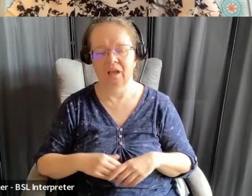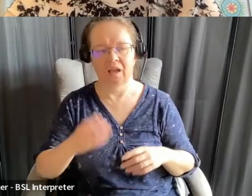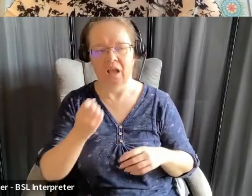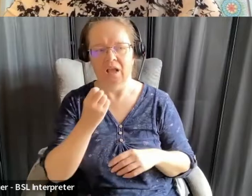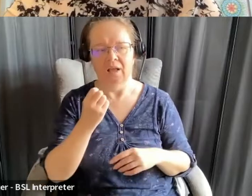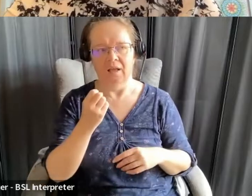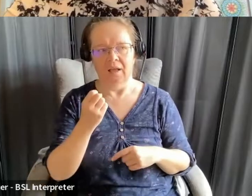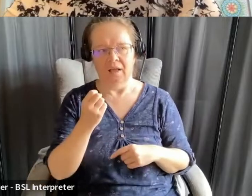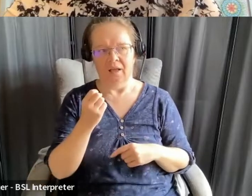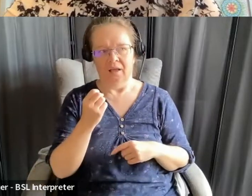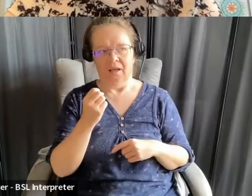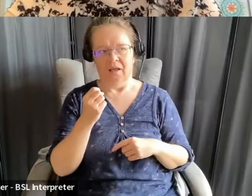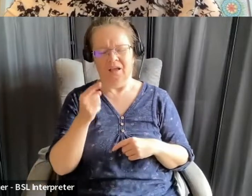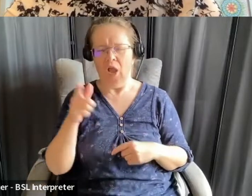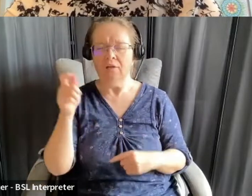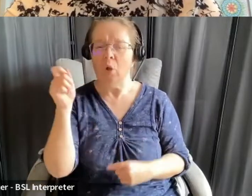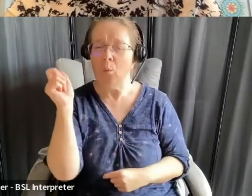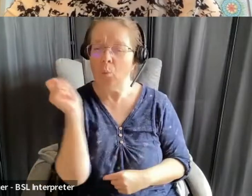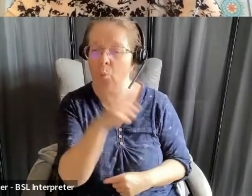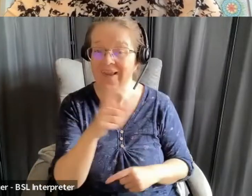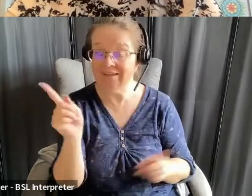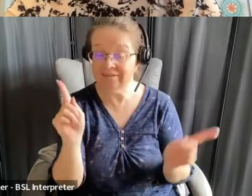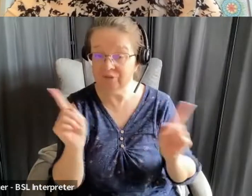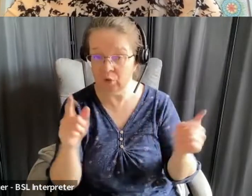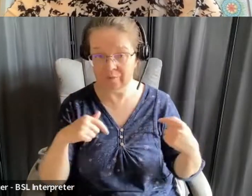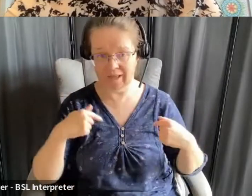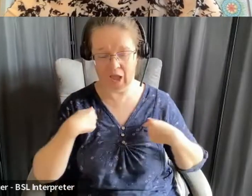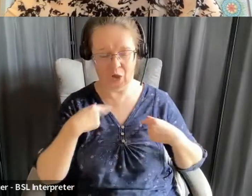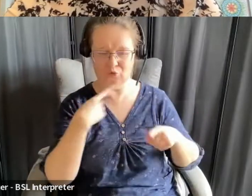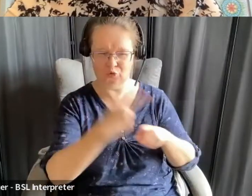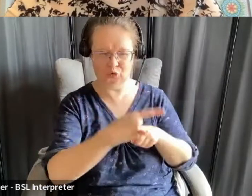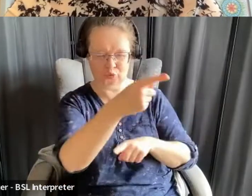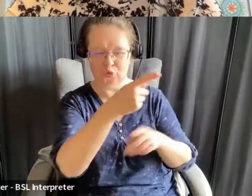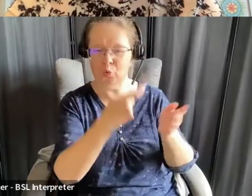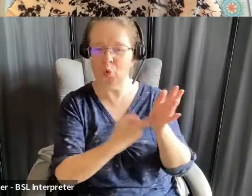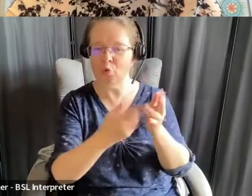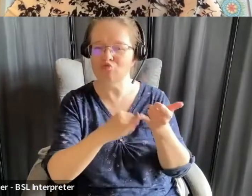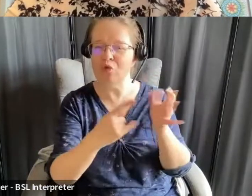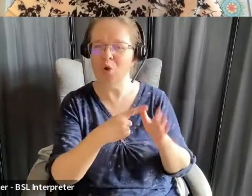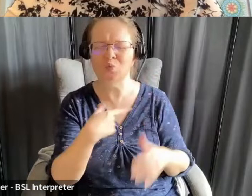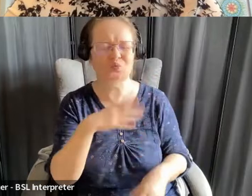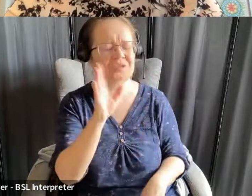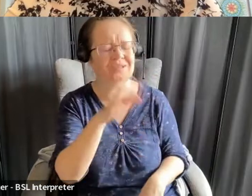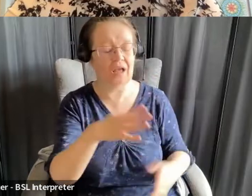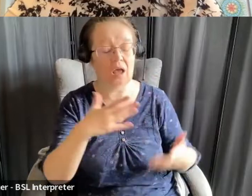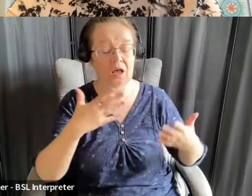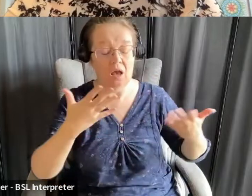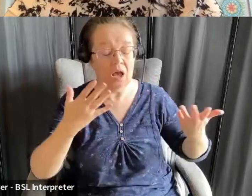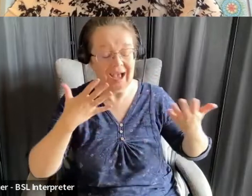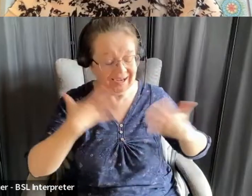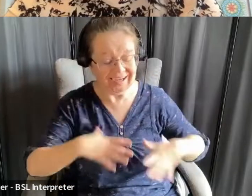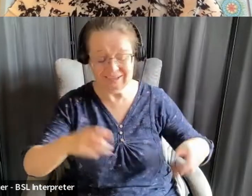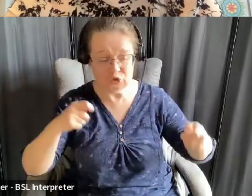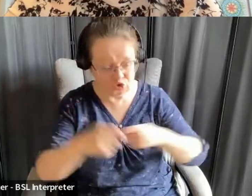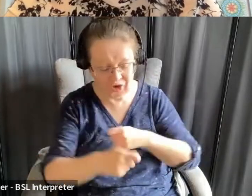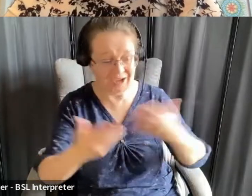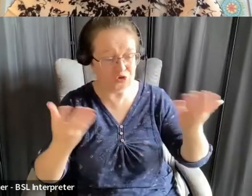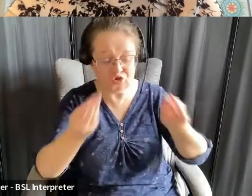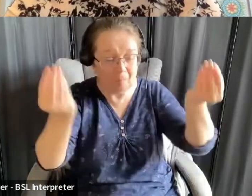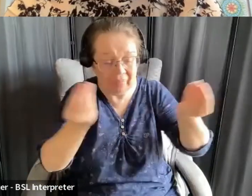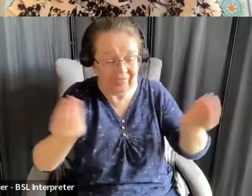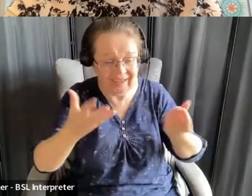the bizarre thing was, obviously I know, after speaking to Rose, and I went, something's got to change. What I did was I